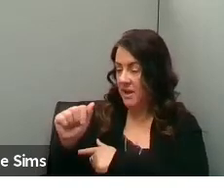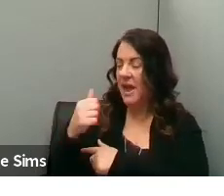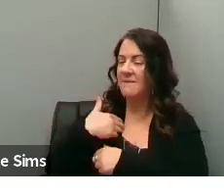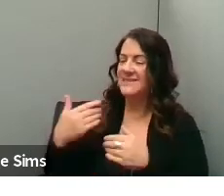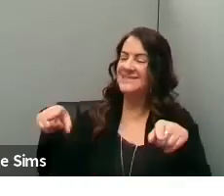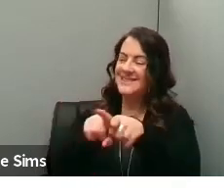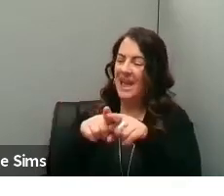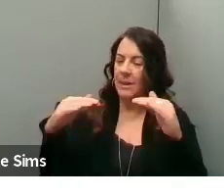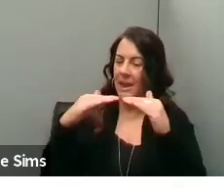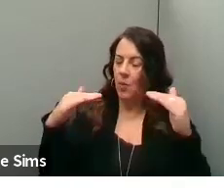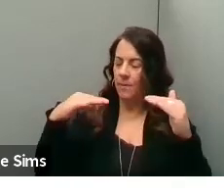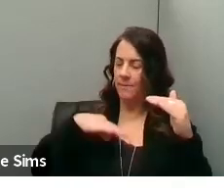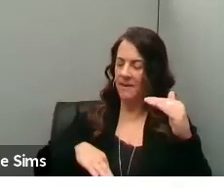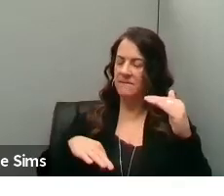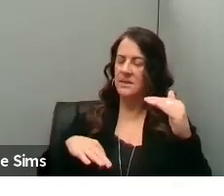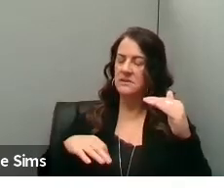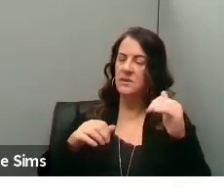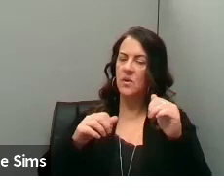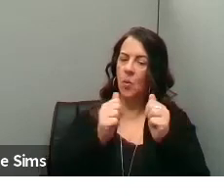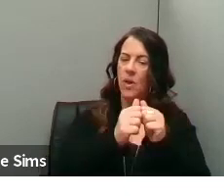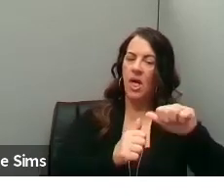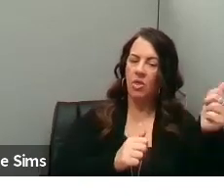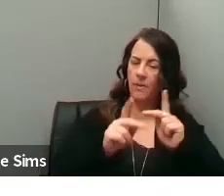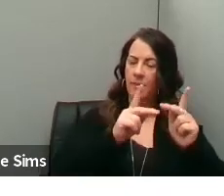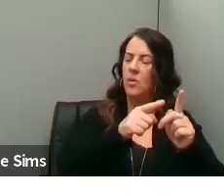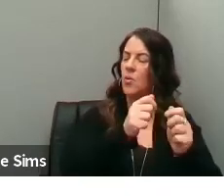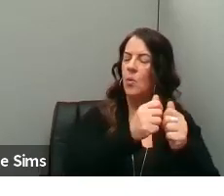have. Next slide, please.